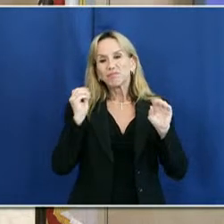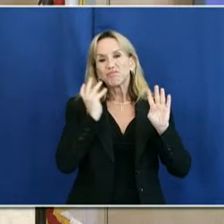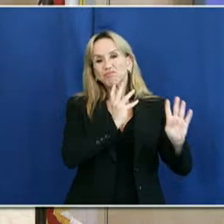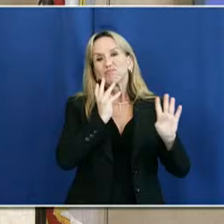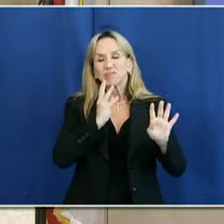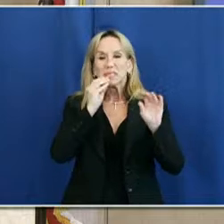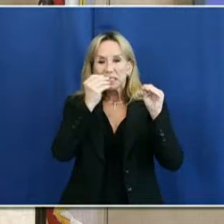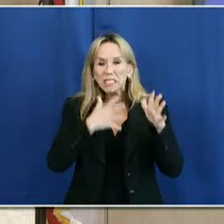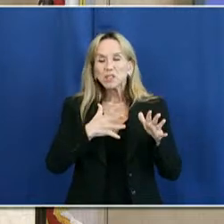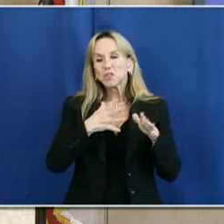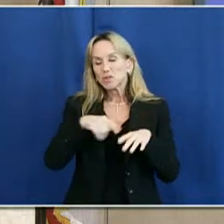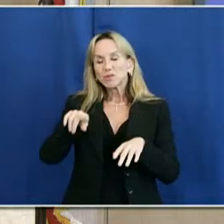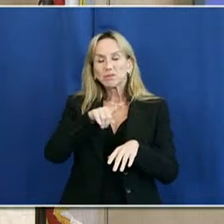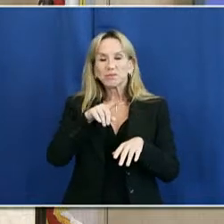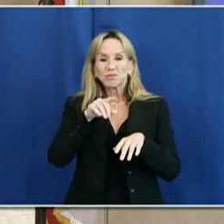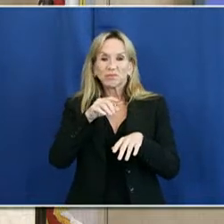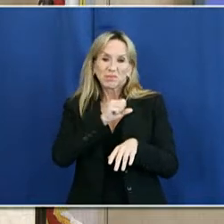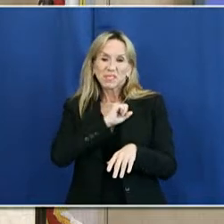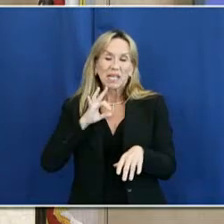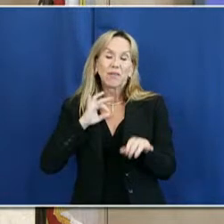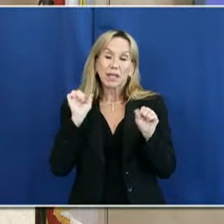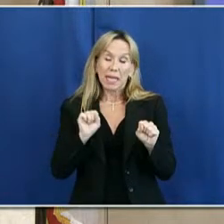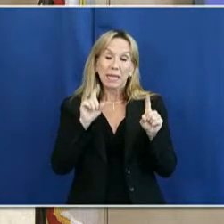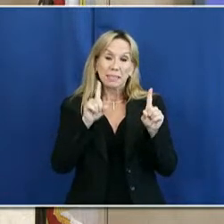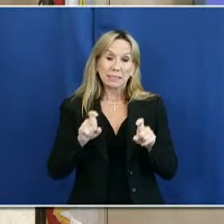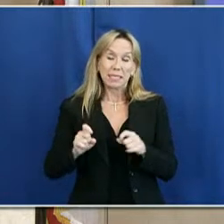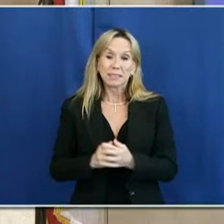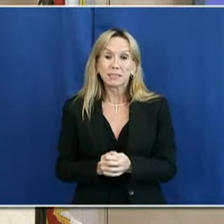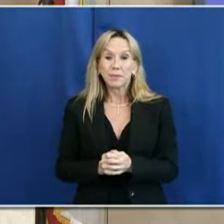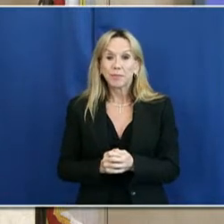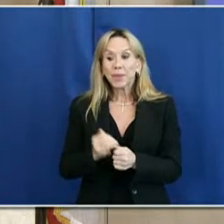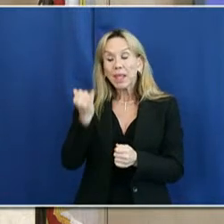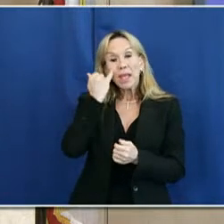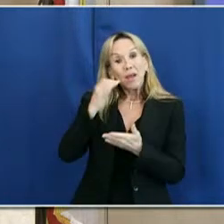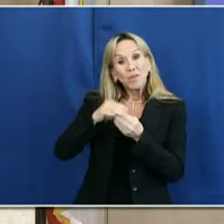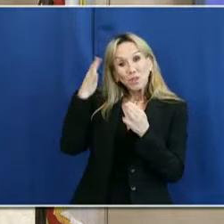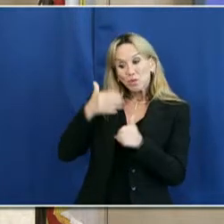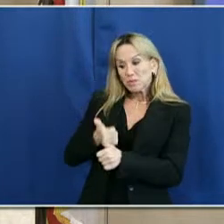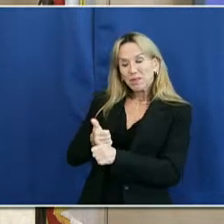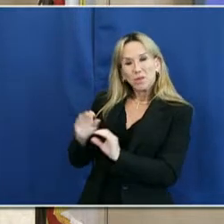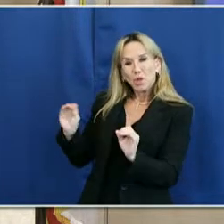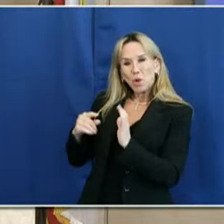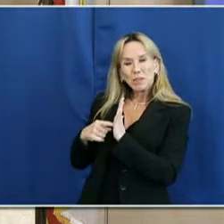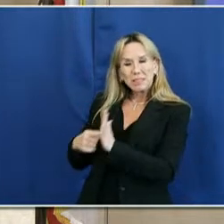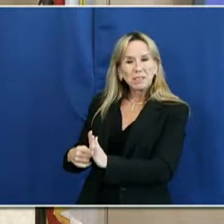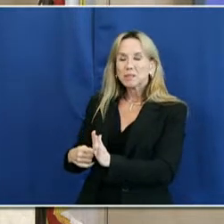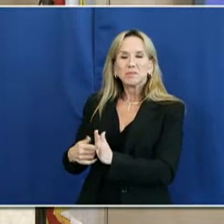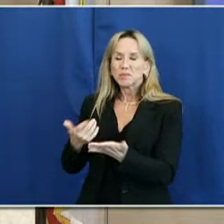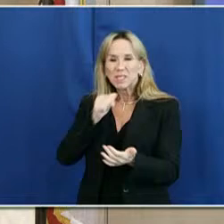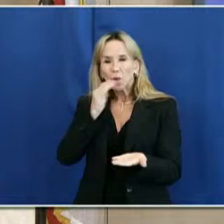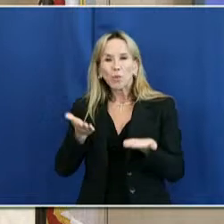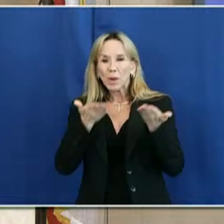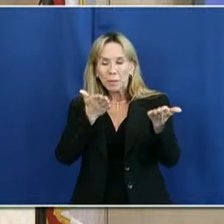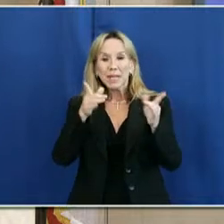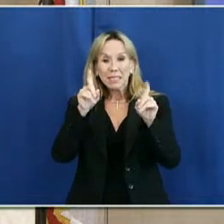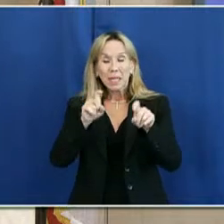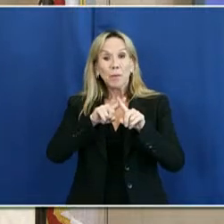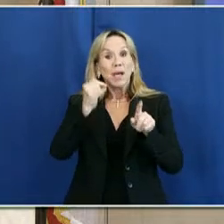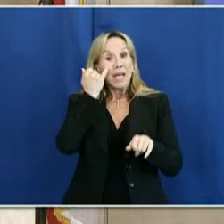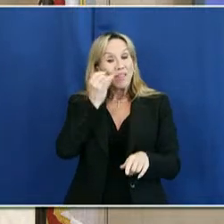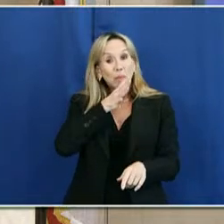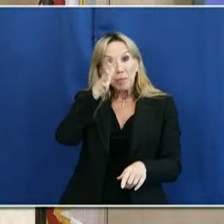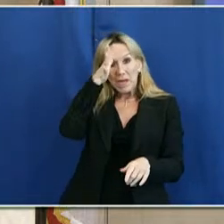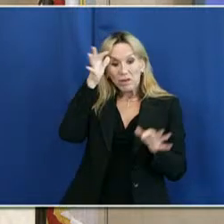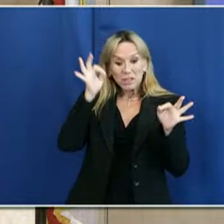students, it's not presently recommended that asymptomatic students get tested. If a parent would like to get their child tested, we